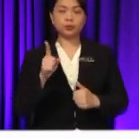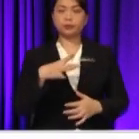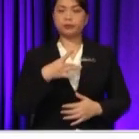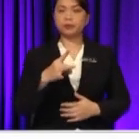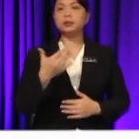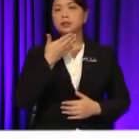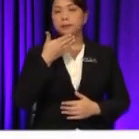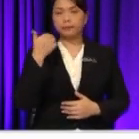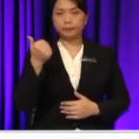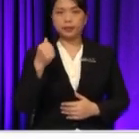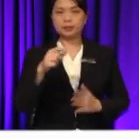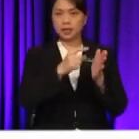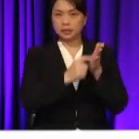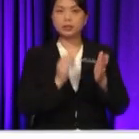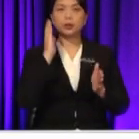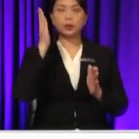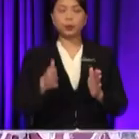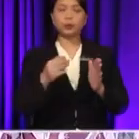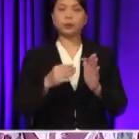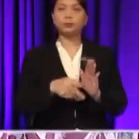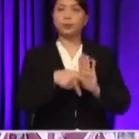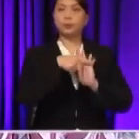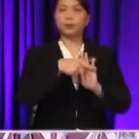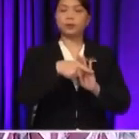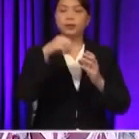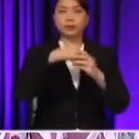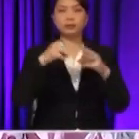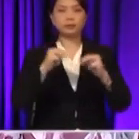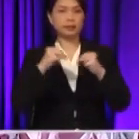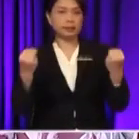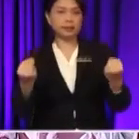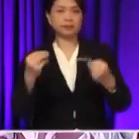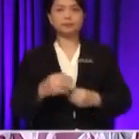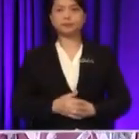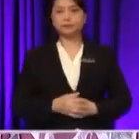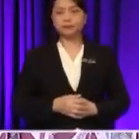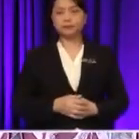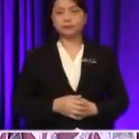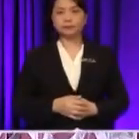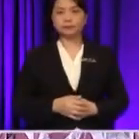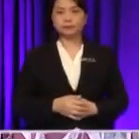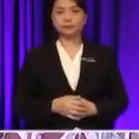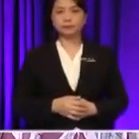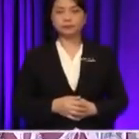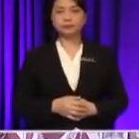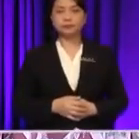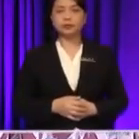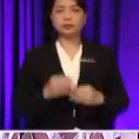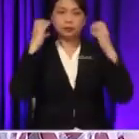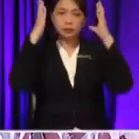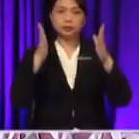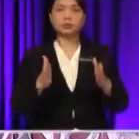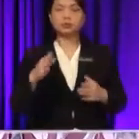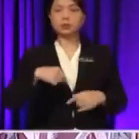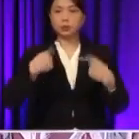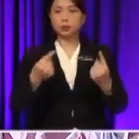will be published in next month's magazine. So this is taken from English Download B1 Plus. Mm-hmm. Okay, I'm going to ask our students